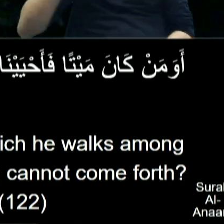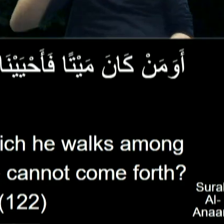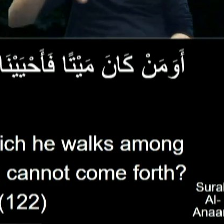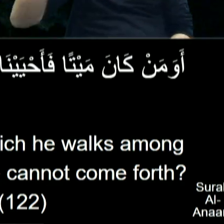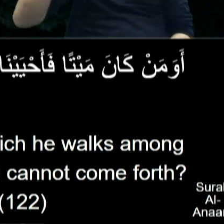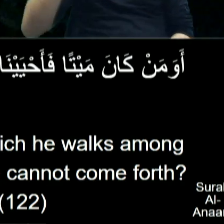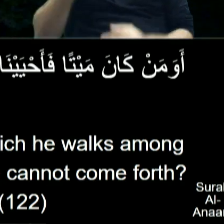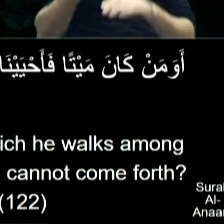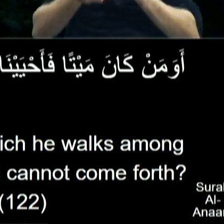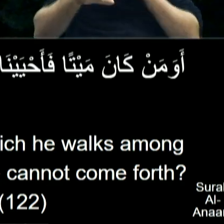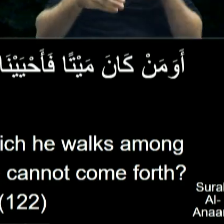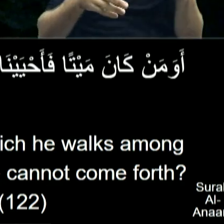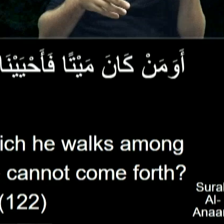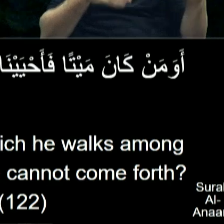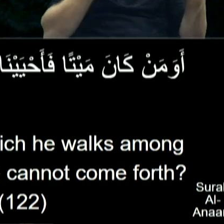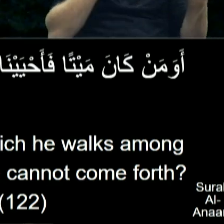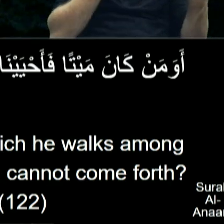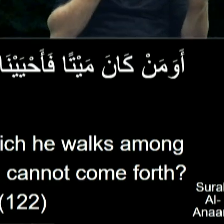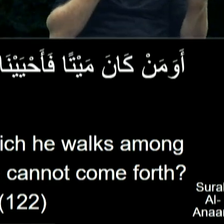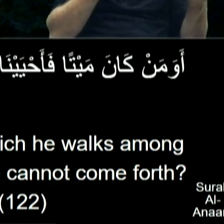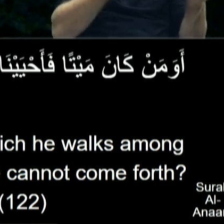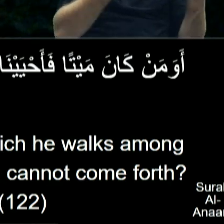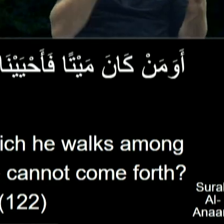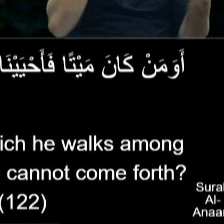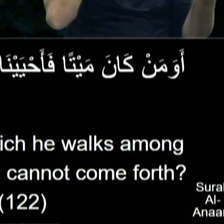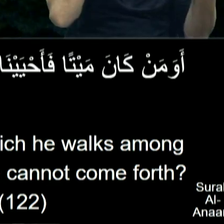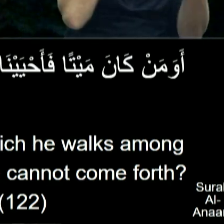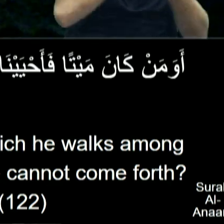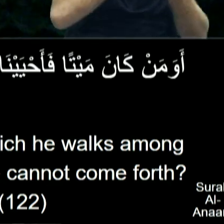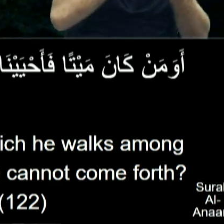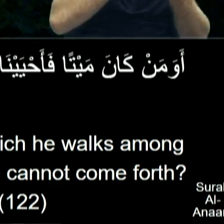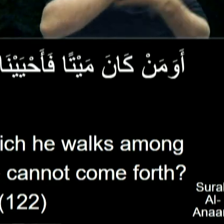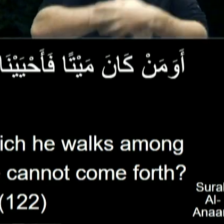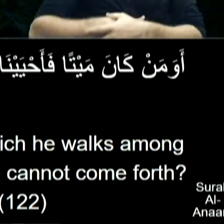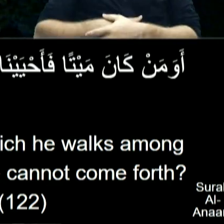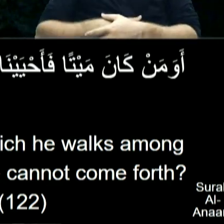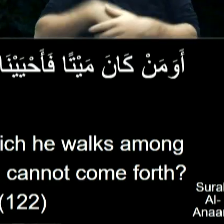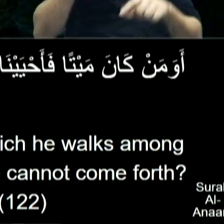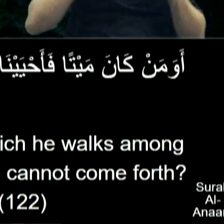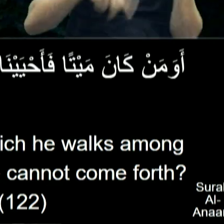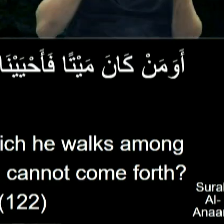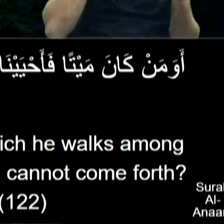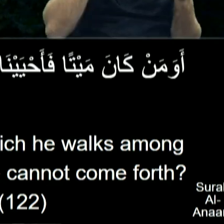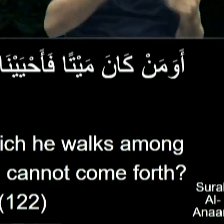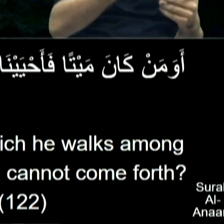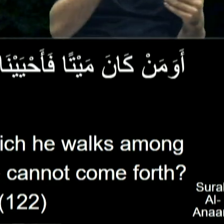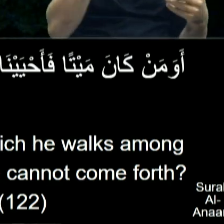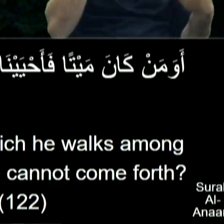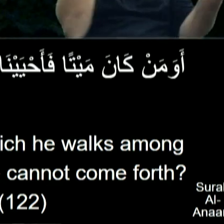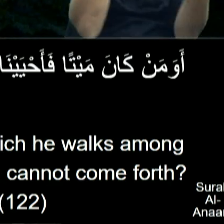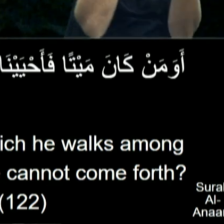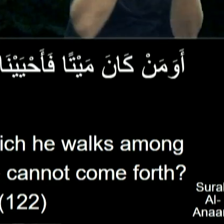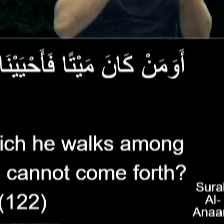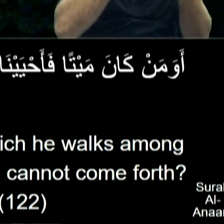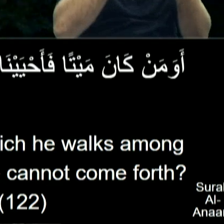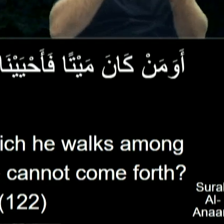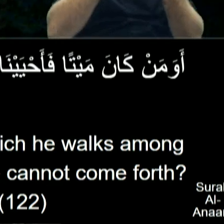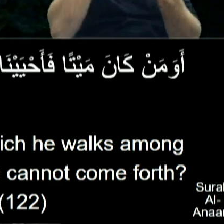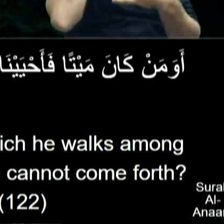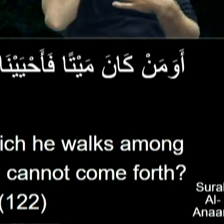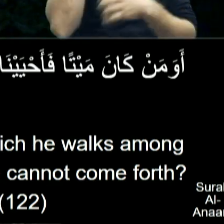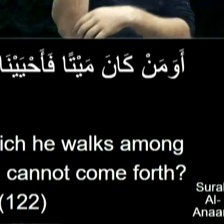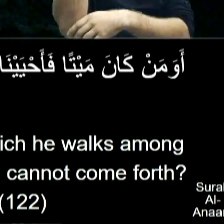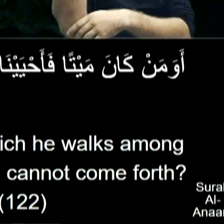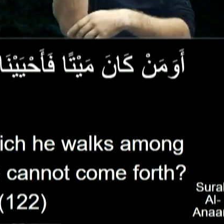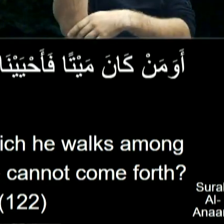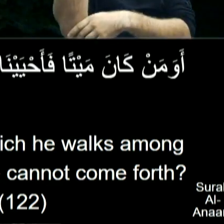is when that light is what? Is veiled. When you pin up very thick sheets at 12 o'clock in the day